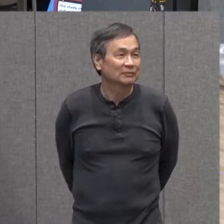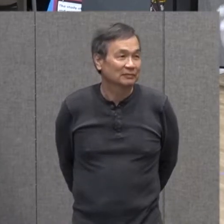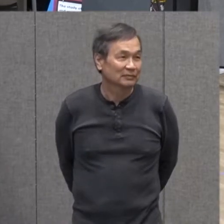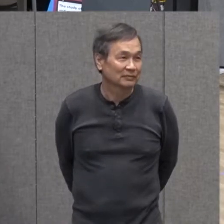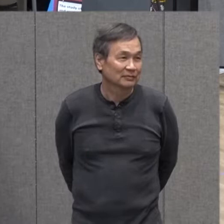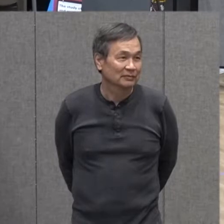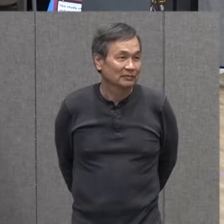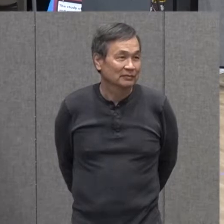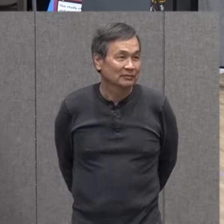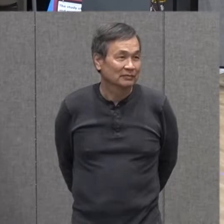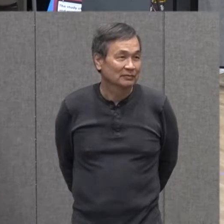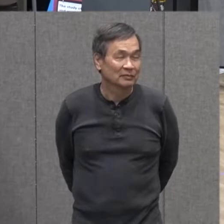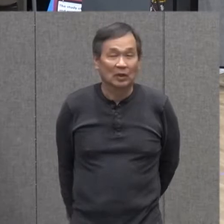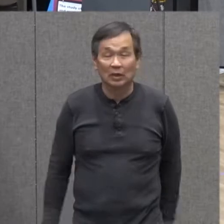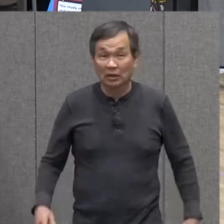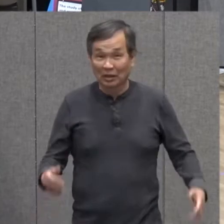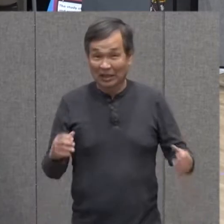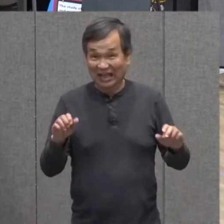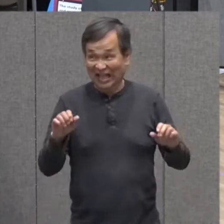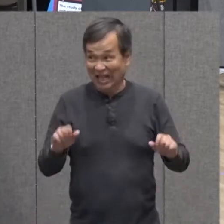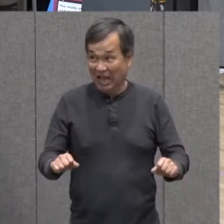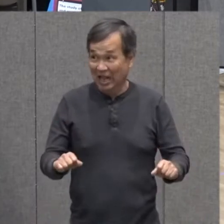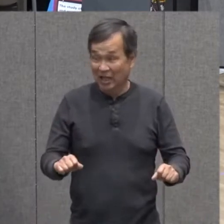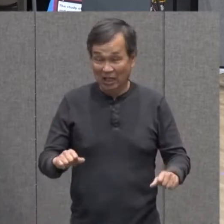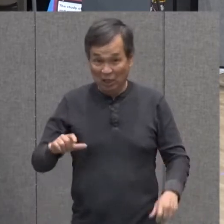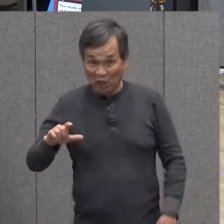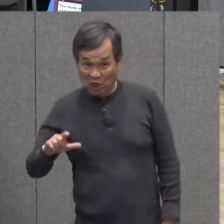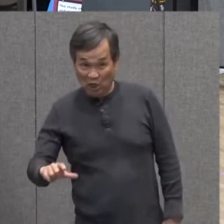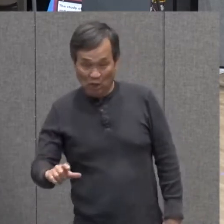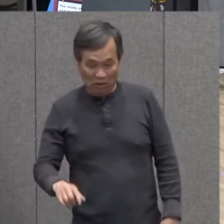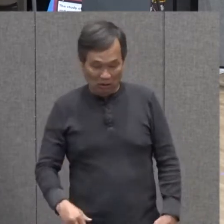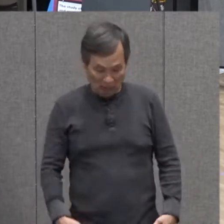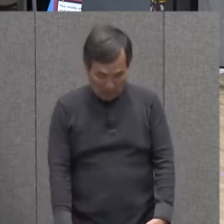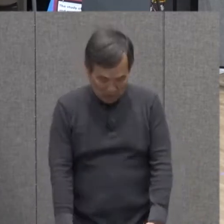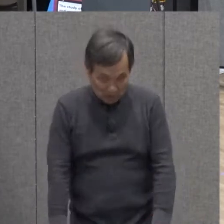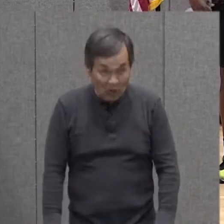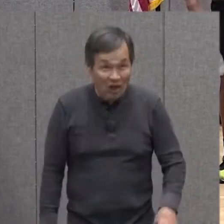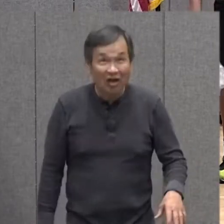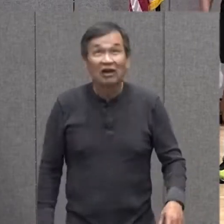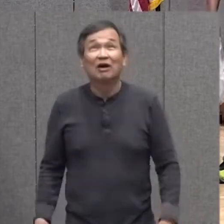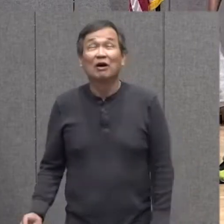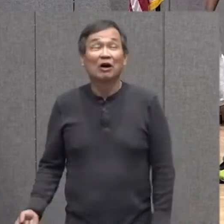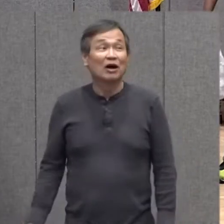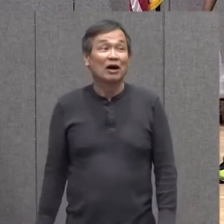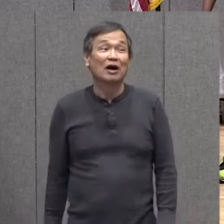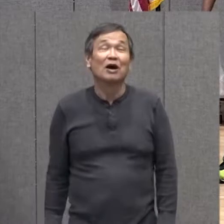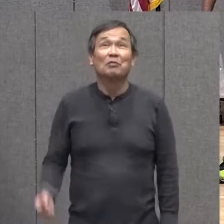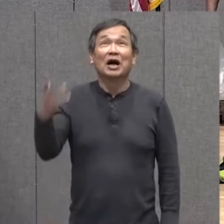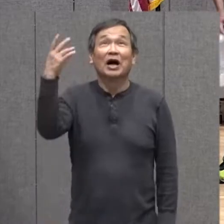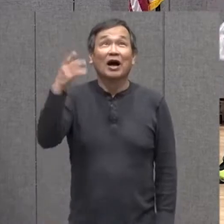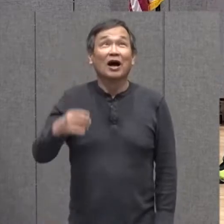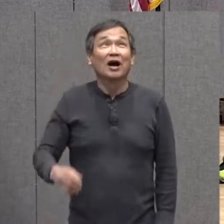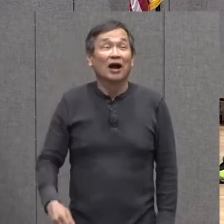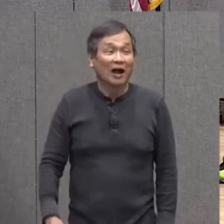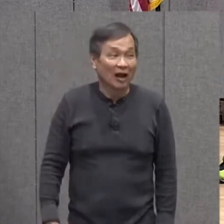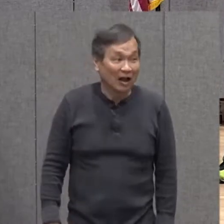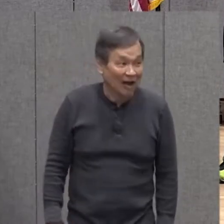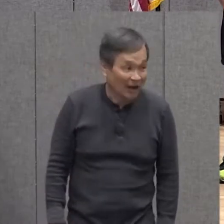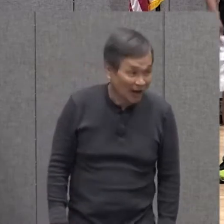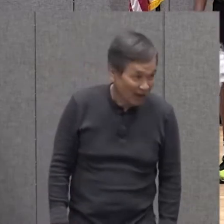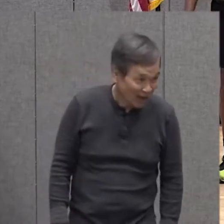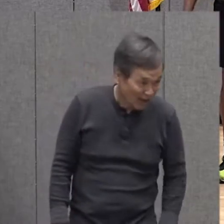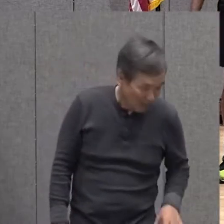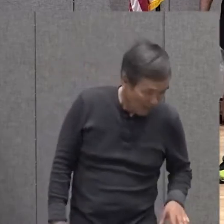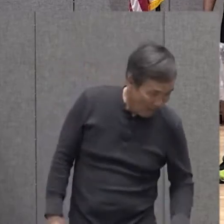Now let's try catching it at a low level below your knees. So I'm going to throw the plastic bag in the air, and I'm